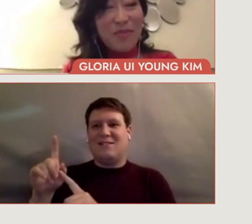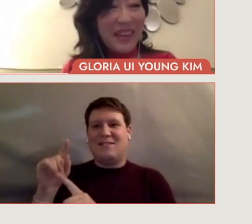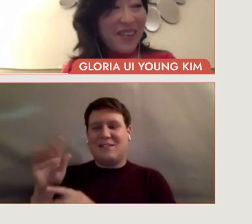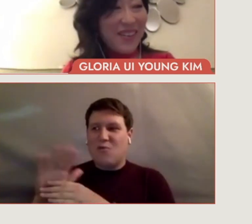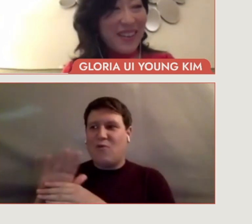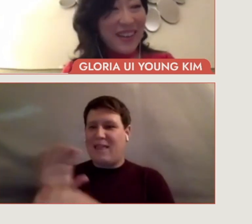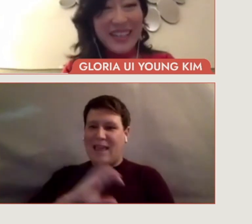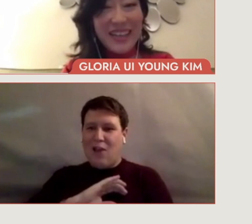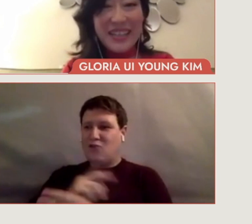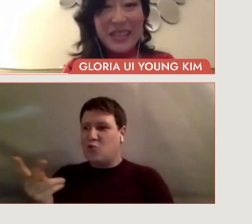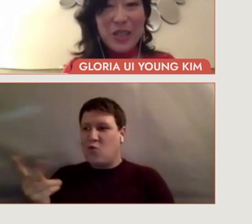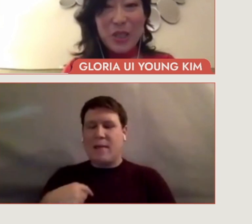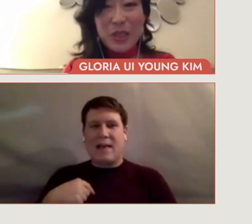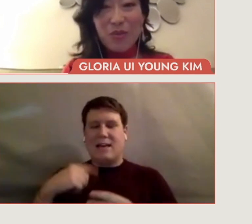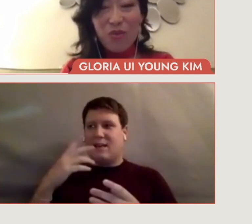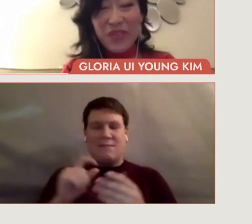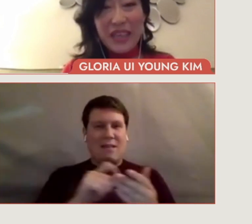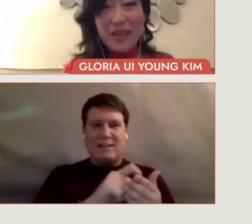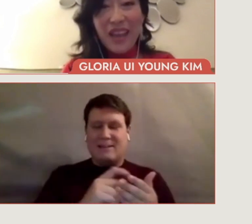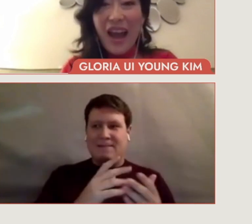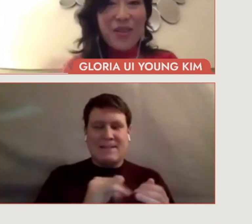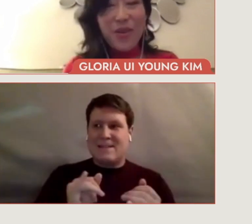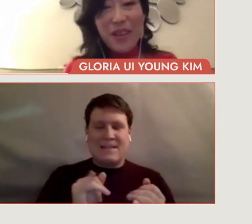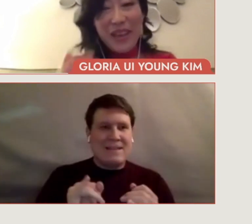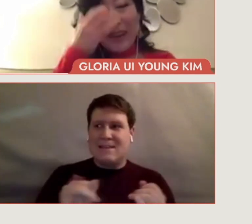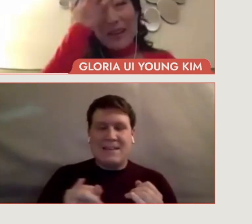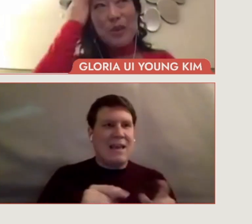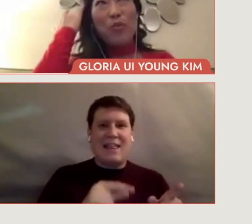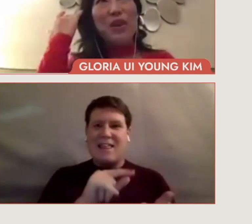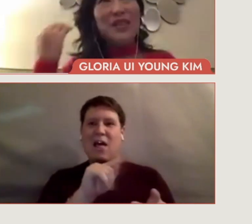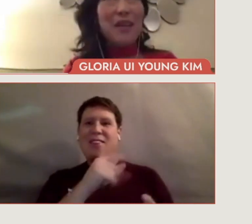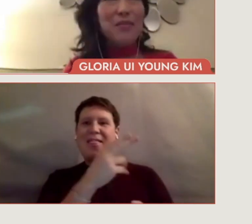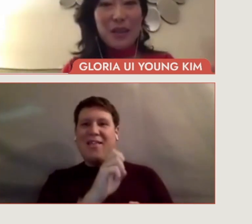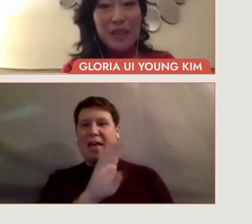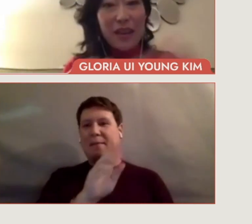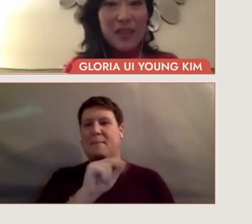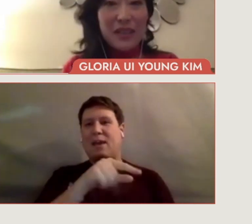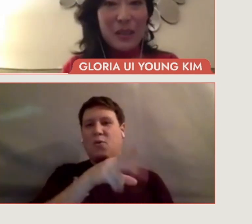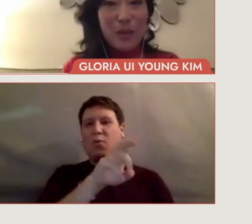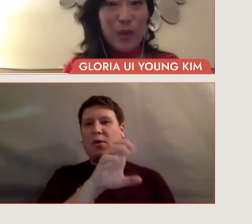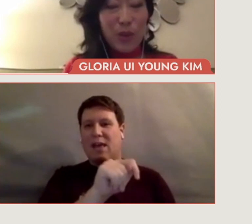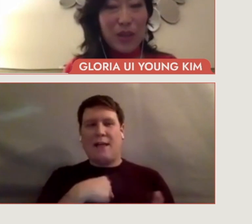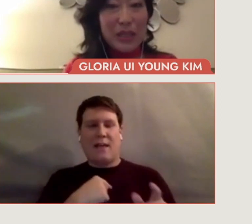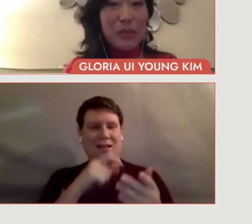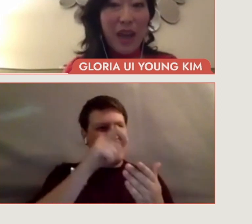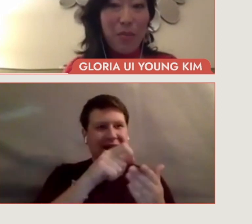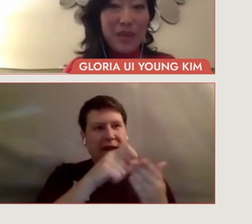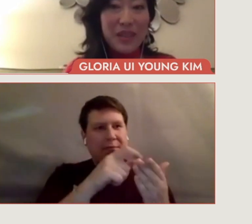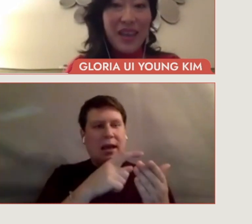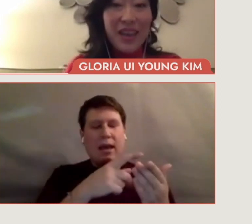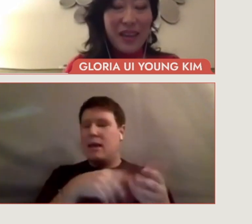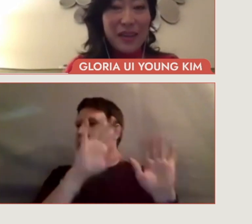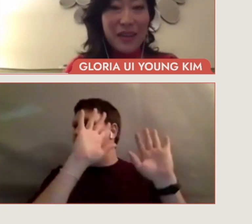I'd be like, oh gosh, I guess I should just keep, I don't know, like at a certain point I was like, I'm just gonna dive into this other story and just see what